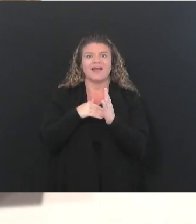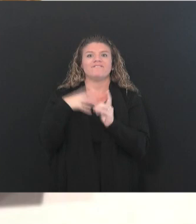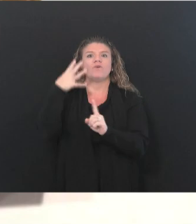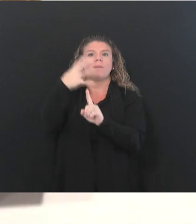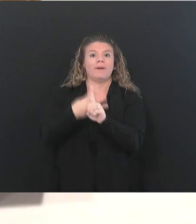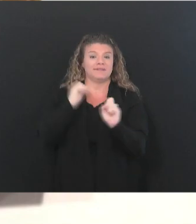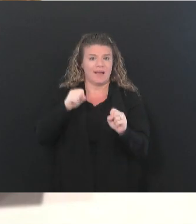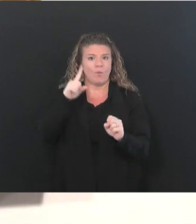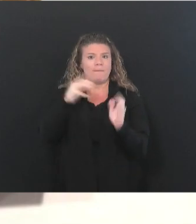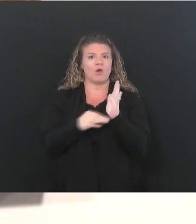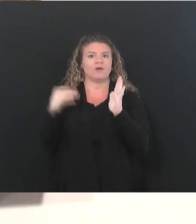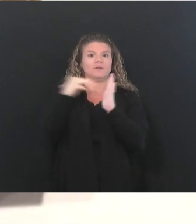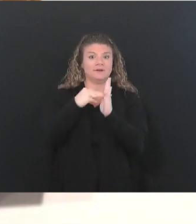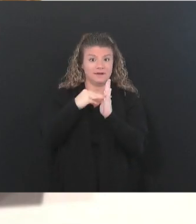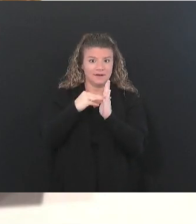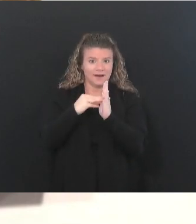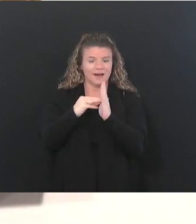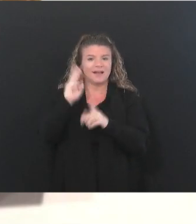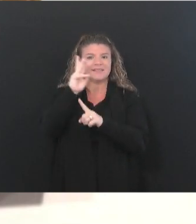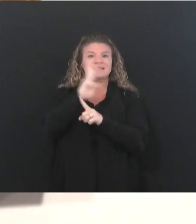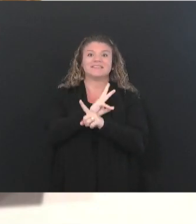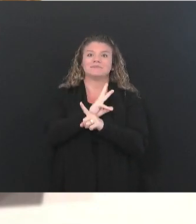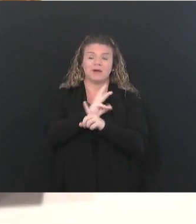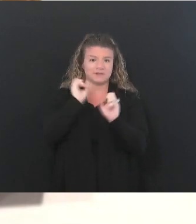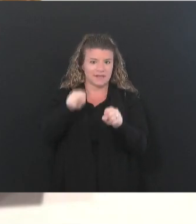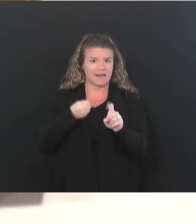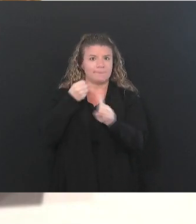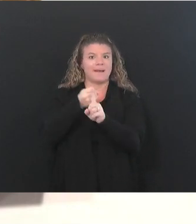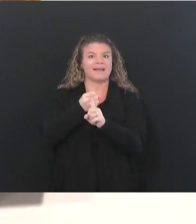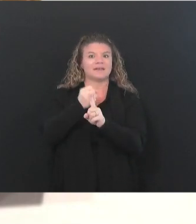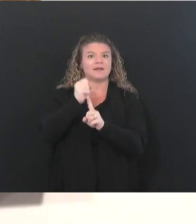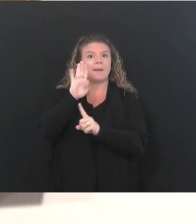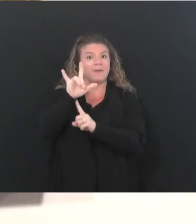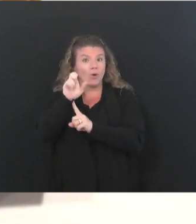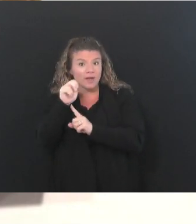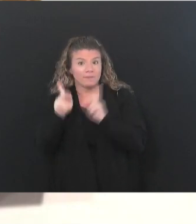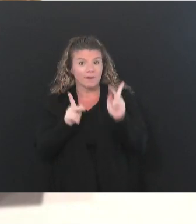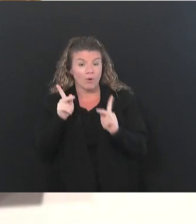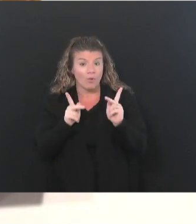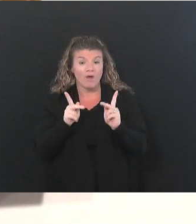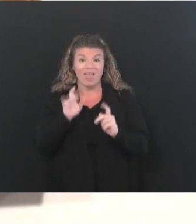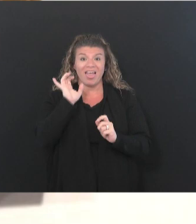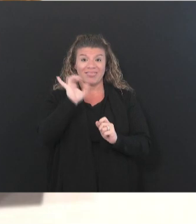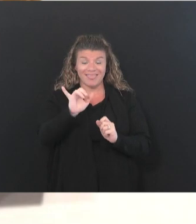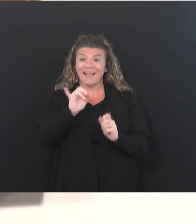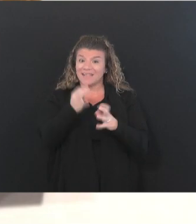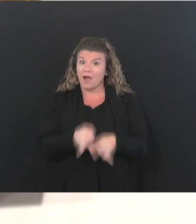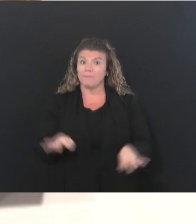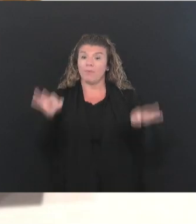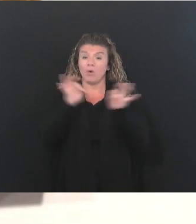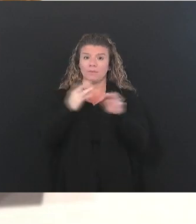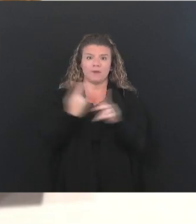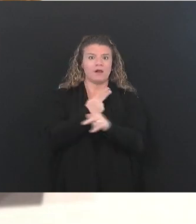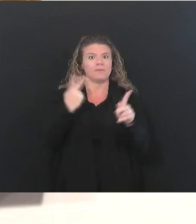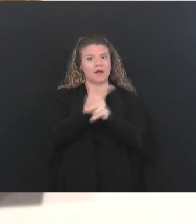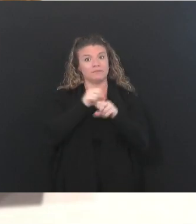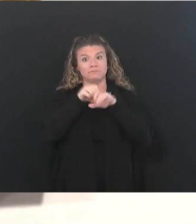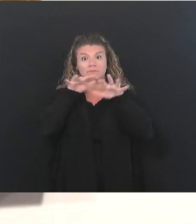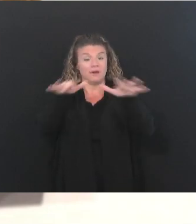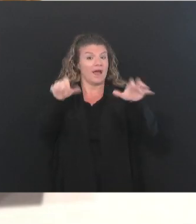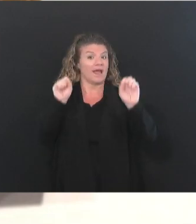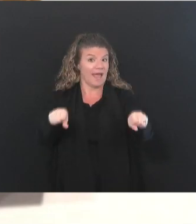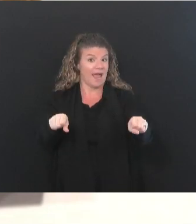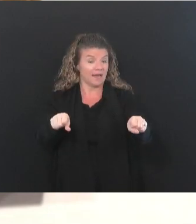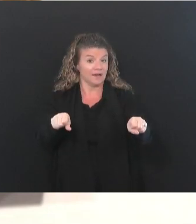million people. In 6 months, a person can infect 1 billion people. So that's the compounding benefit to the virus. But we